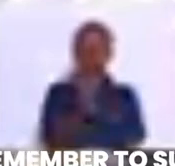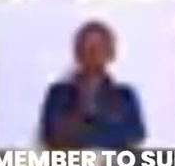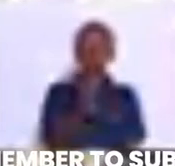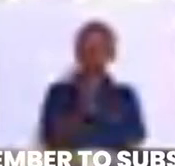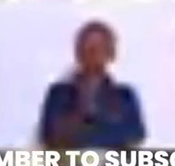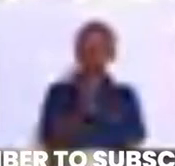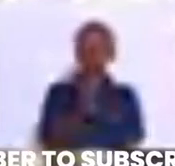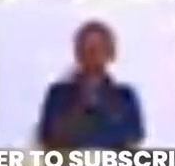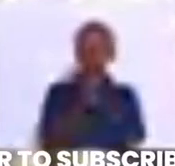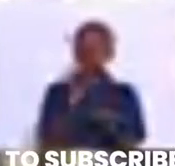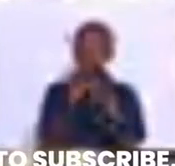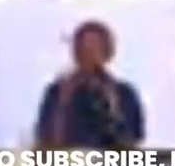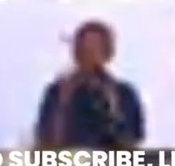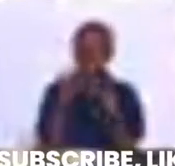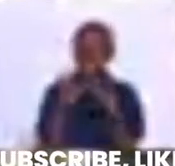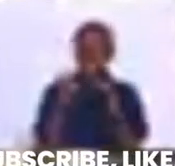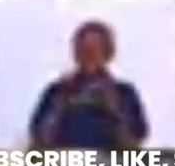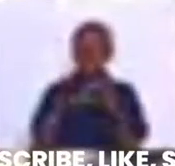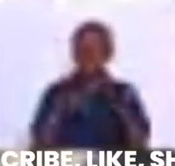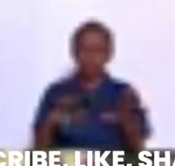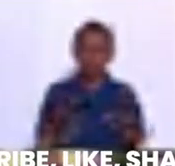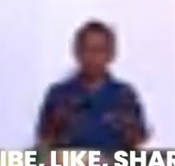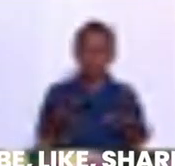But you can say, Pastor, what is that?